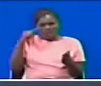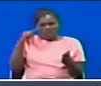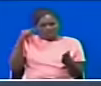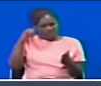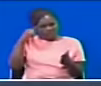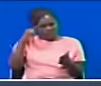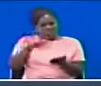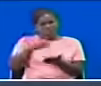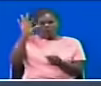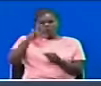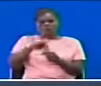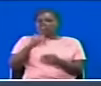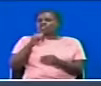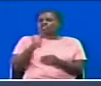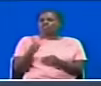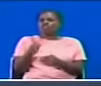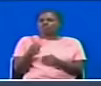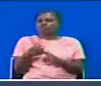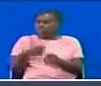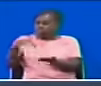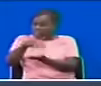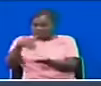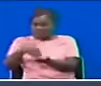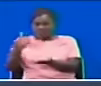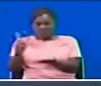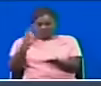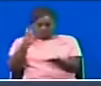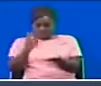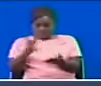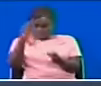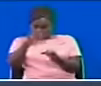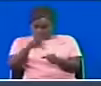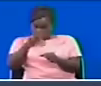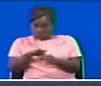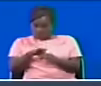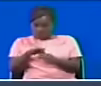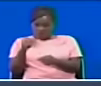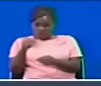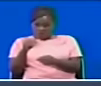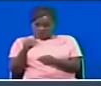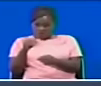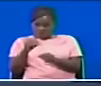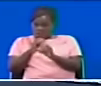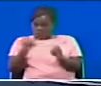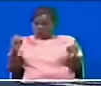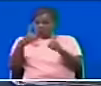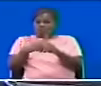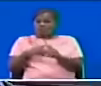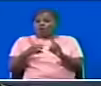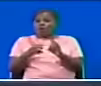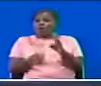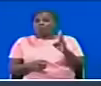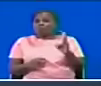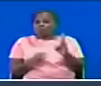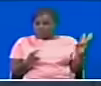I think more votes came from not central. When you look at her vote base, where she got more votes even from Western.